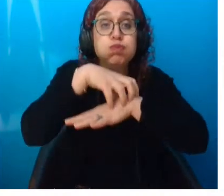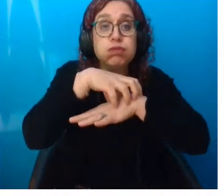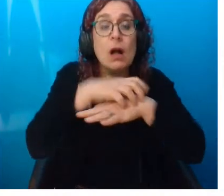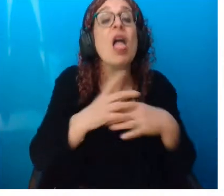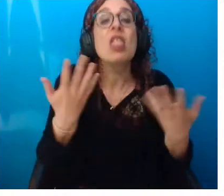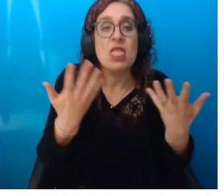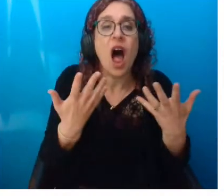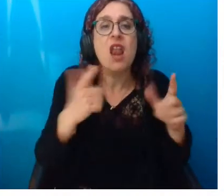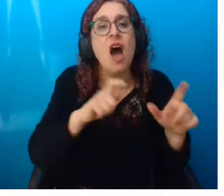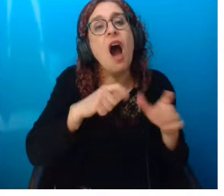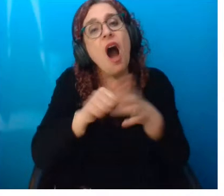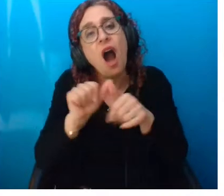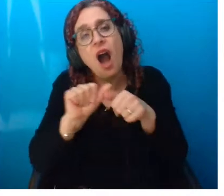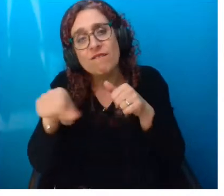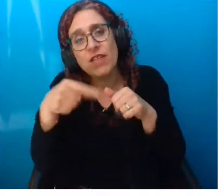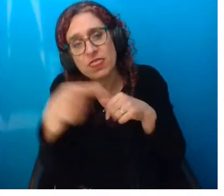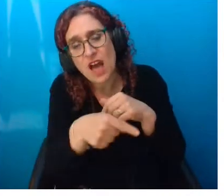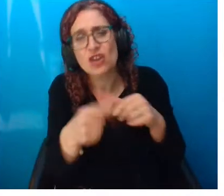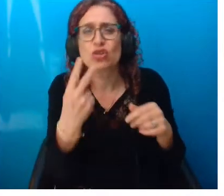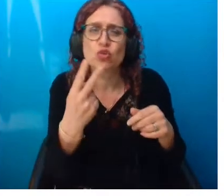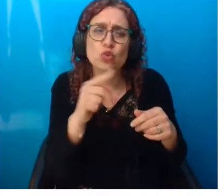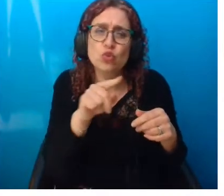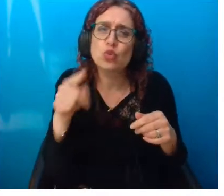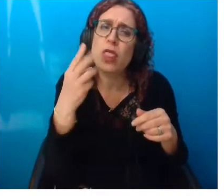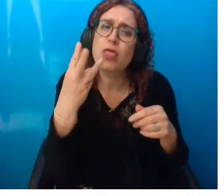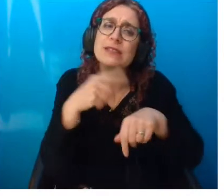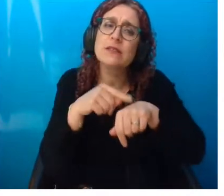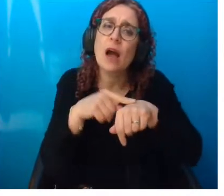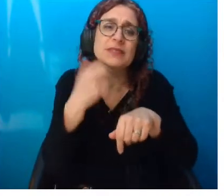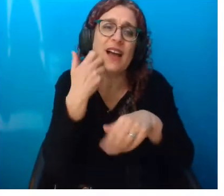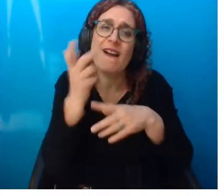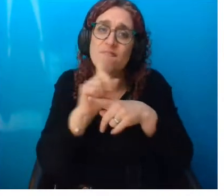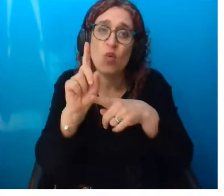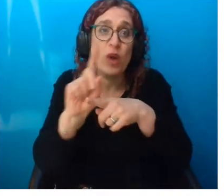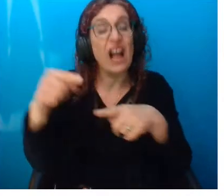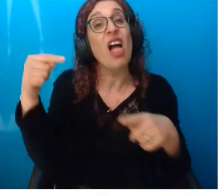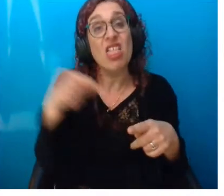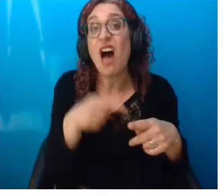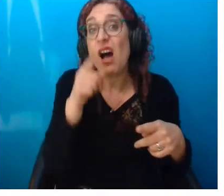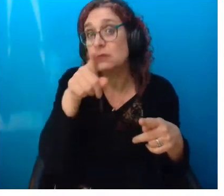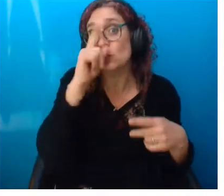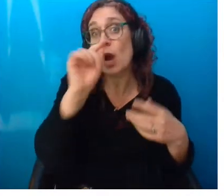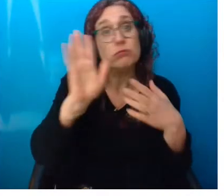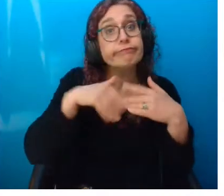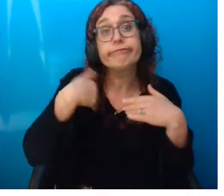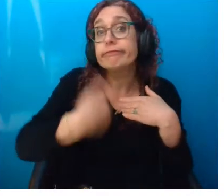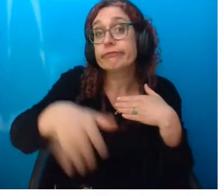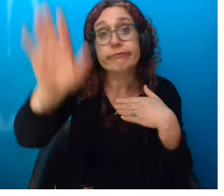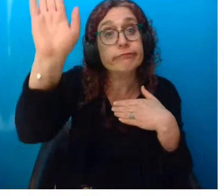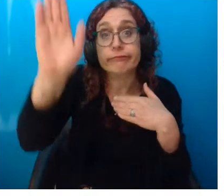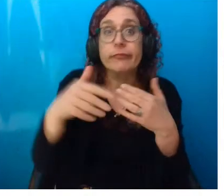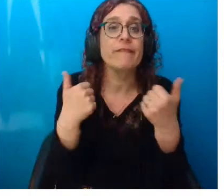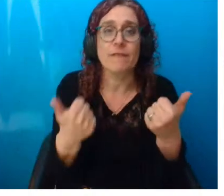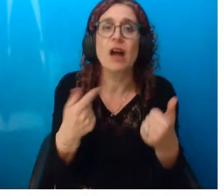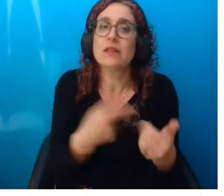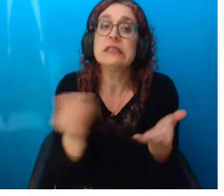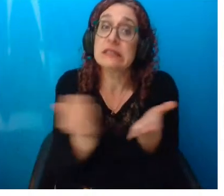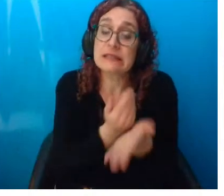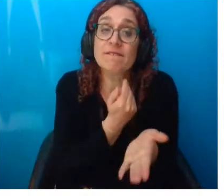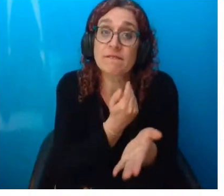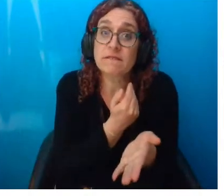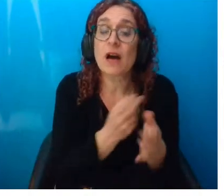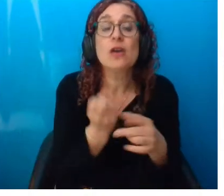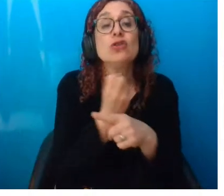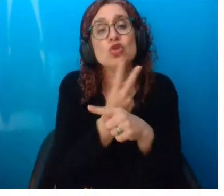3 times each week. And that's safe to continue in the long term. And we know that twice weekly